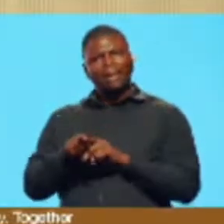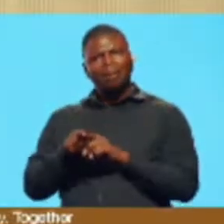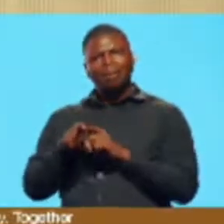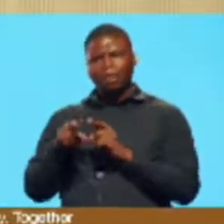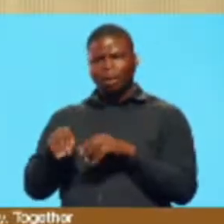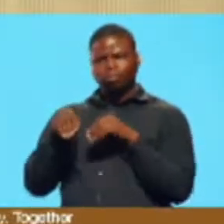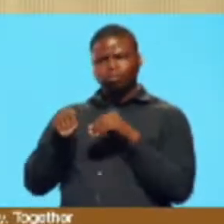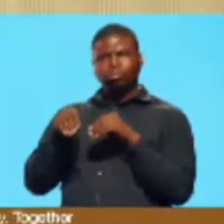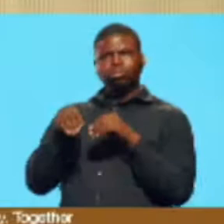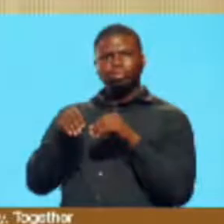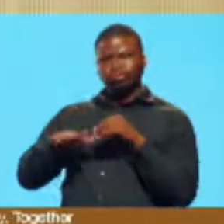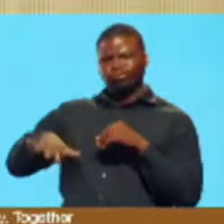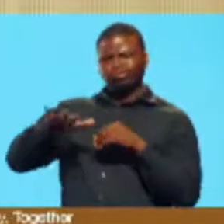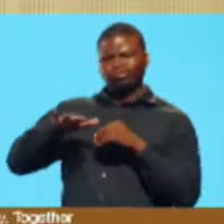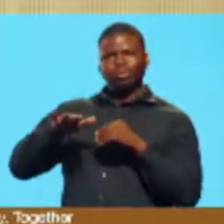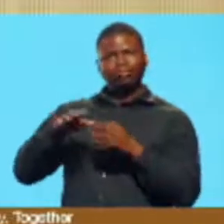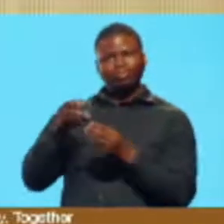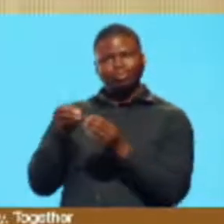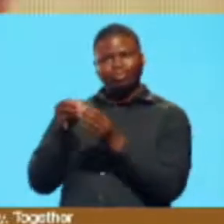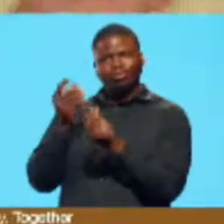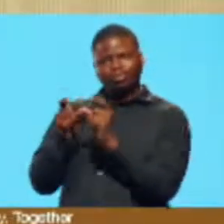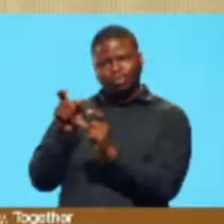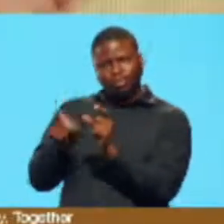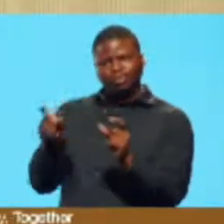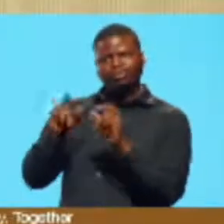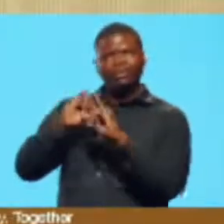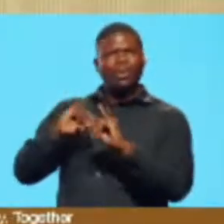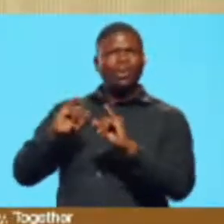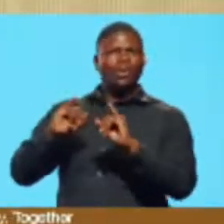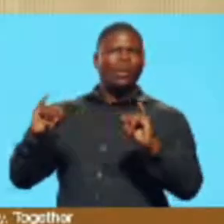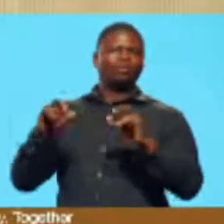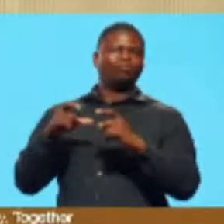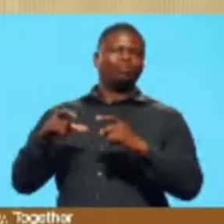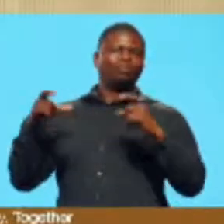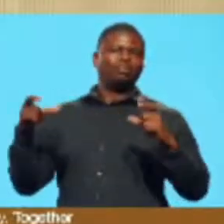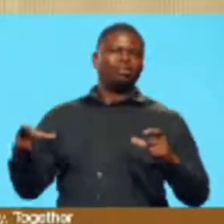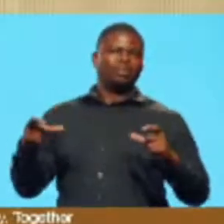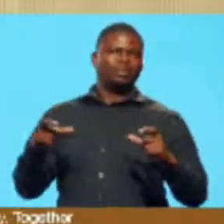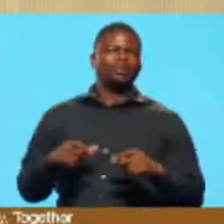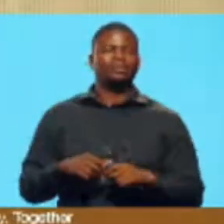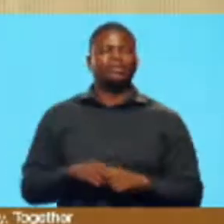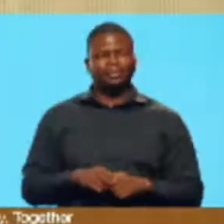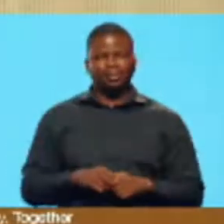early, without finishing matric, without finishing secondary level.